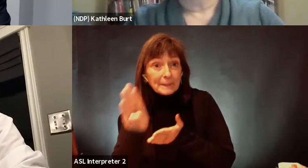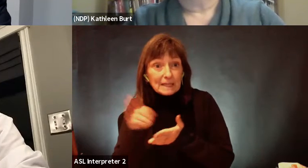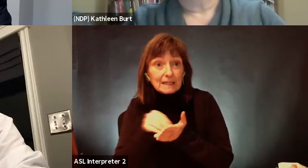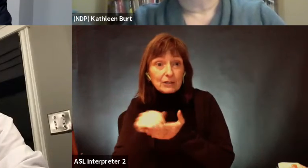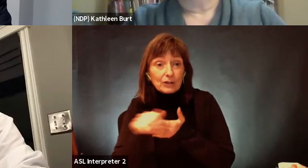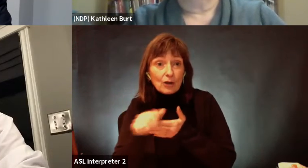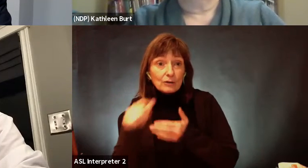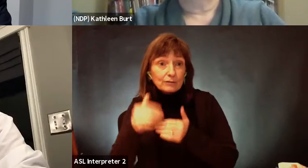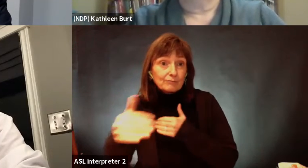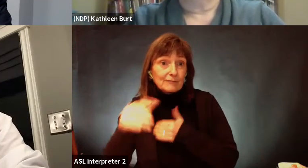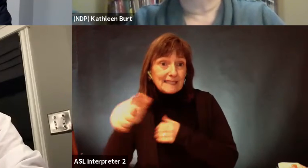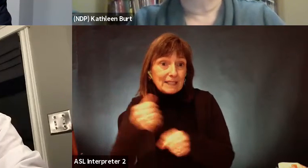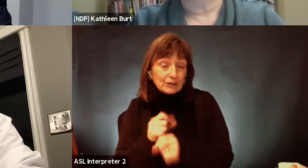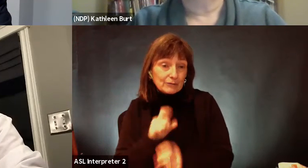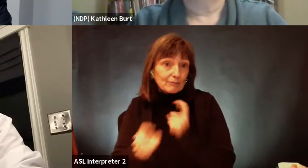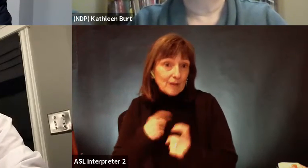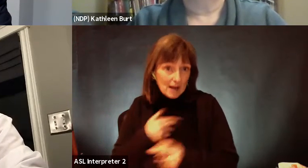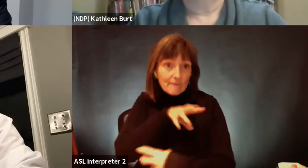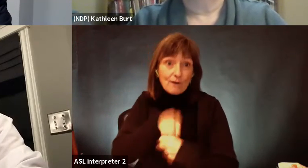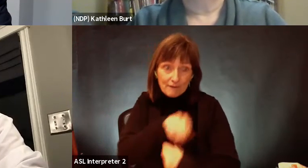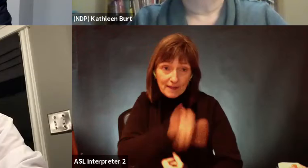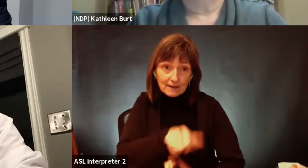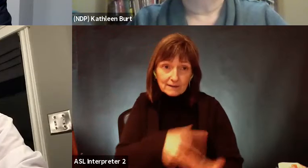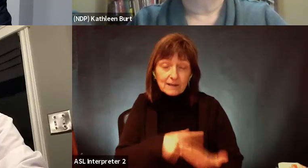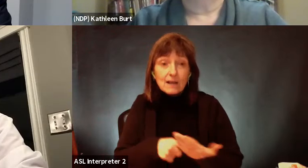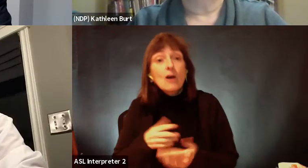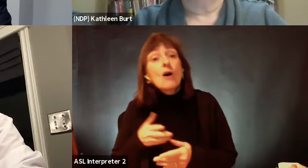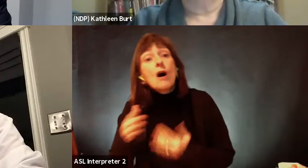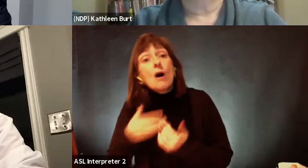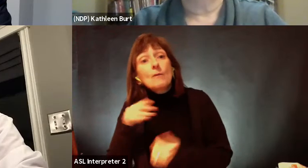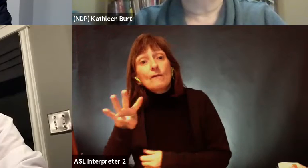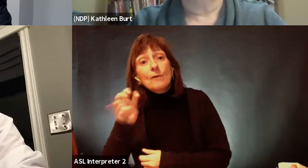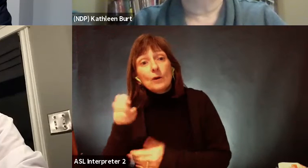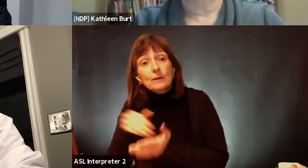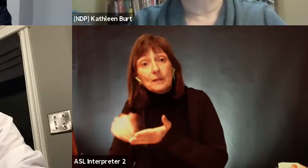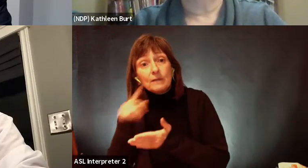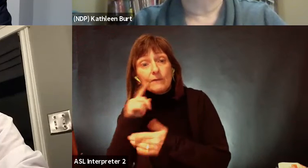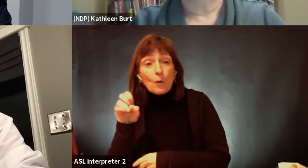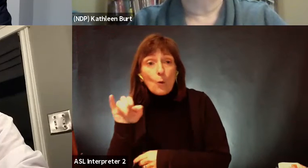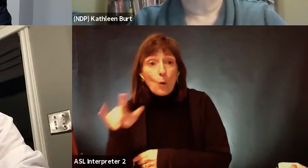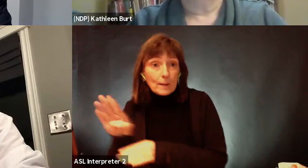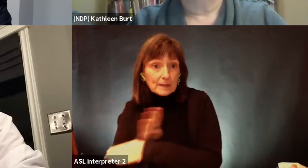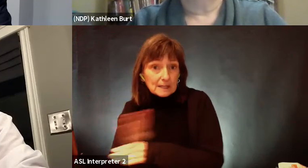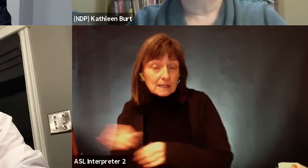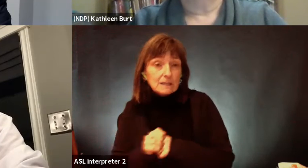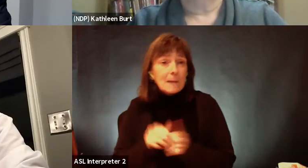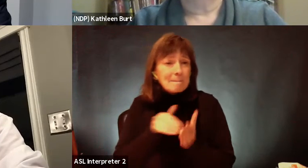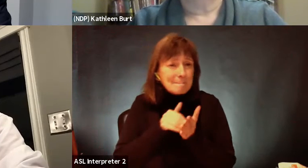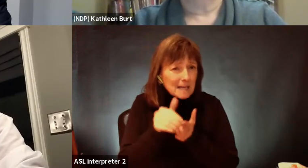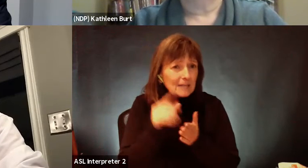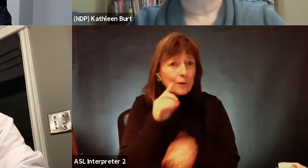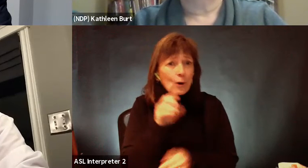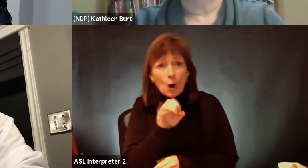years. Almost $400 million in financial support for the offshore oil industry. Millions in funding through ACOA to